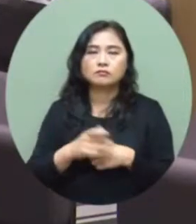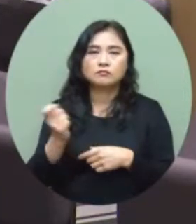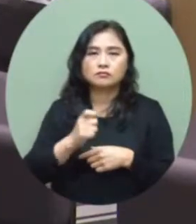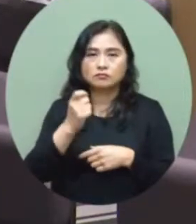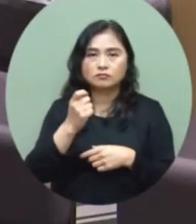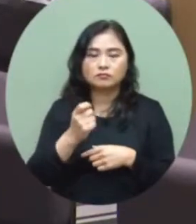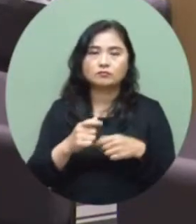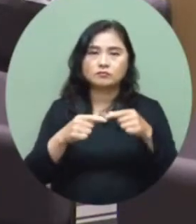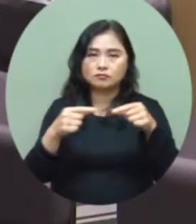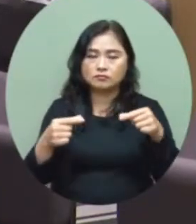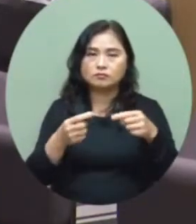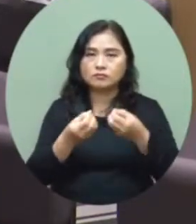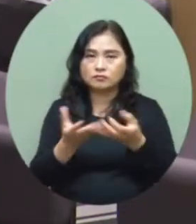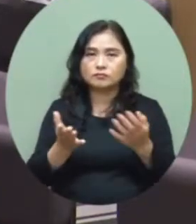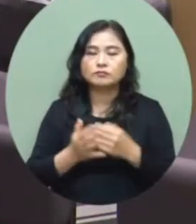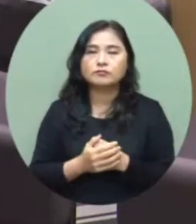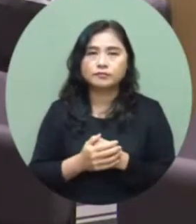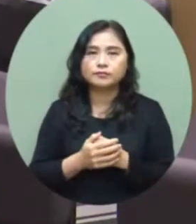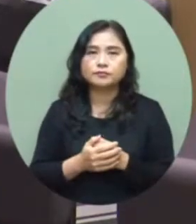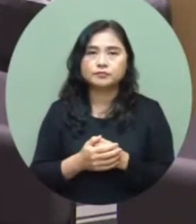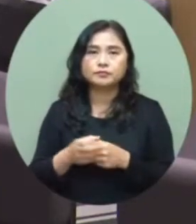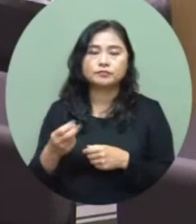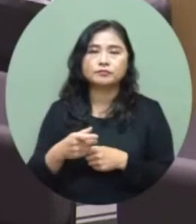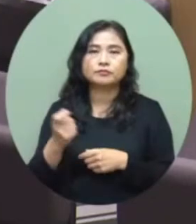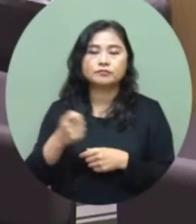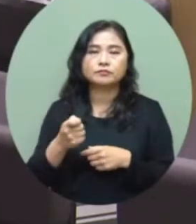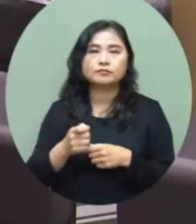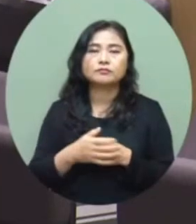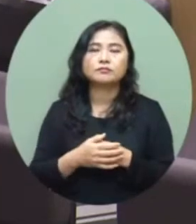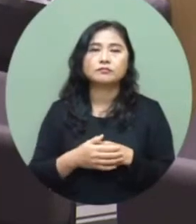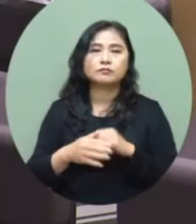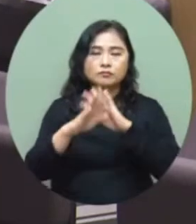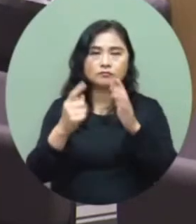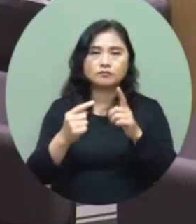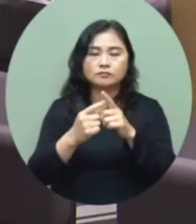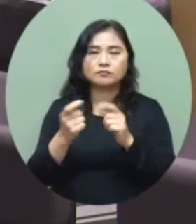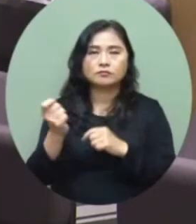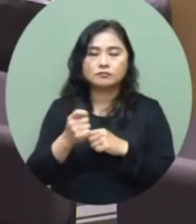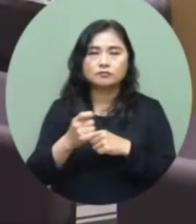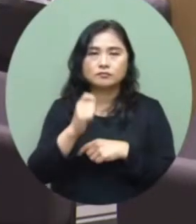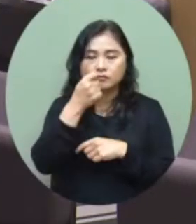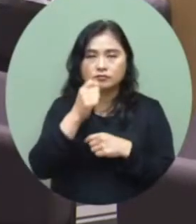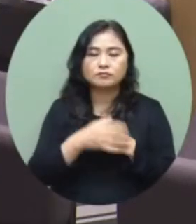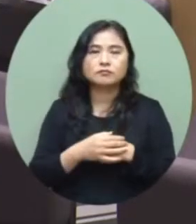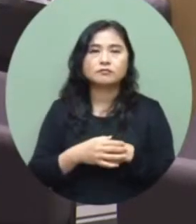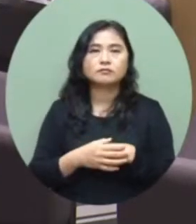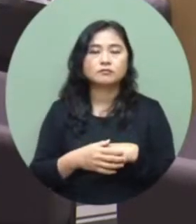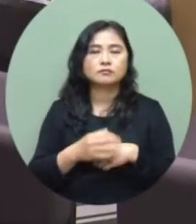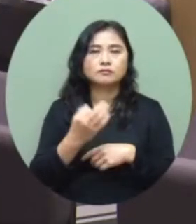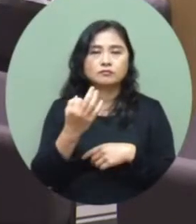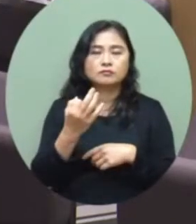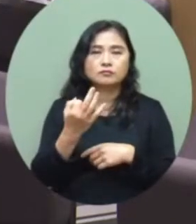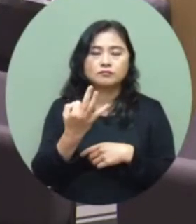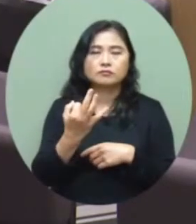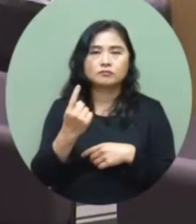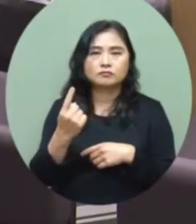May, how many kits will be made available to them? And also for the territory-wide RAT